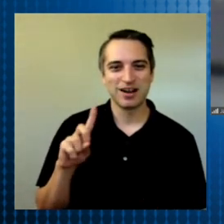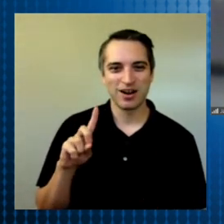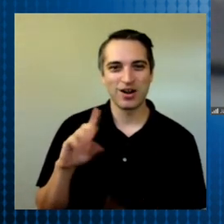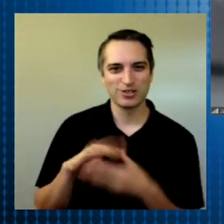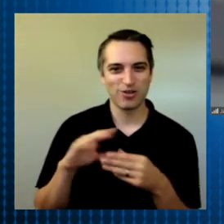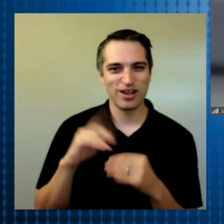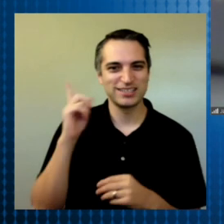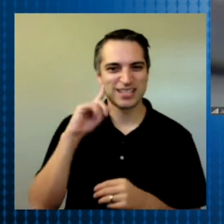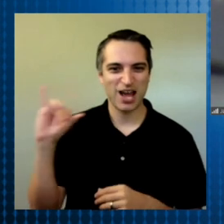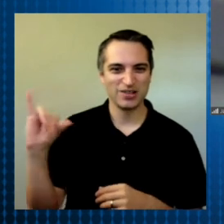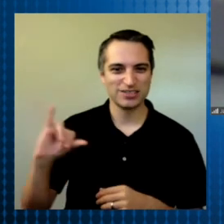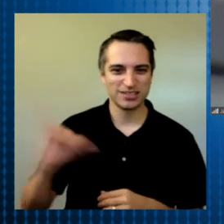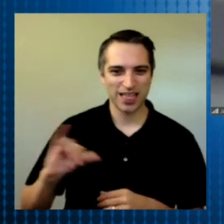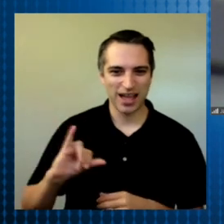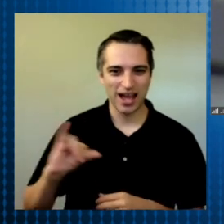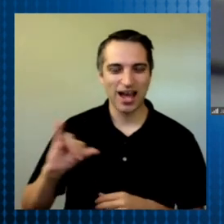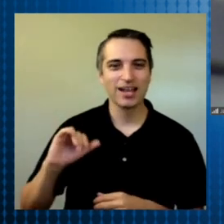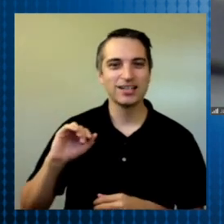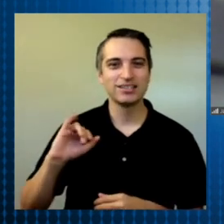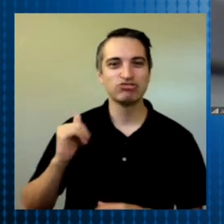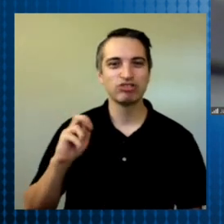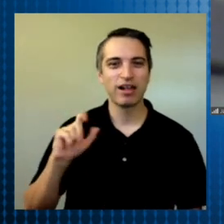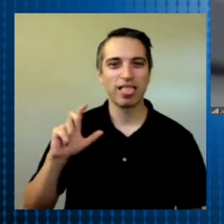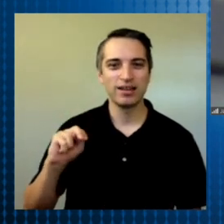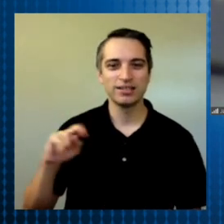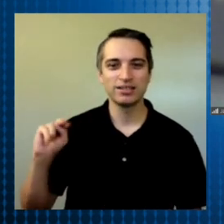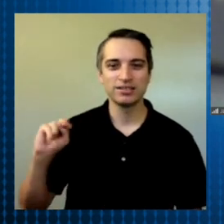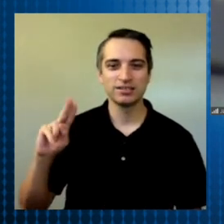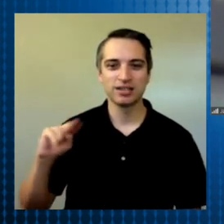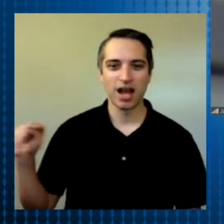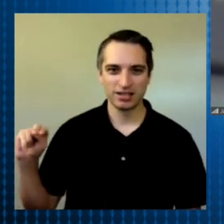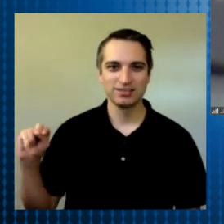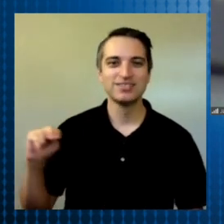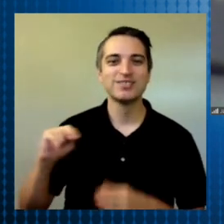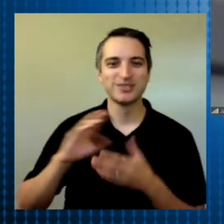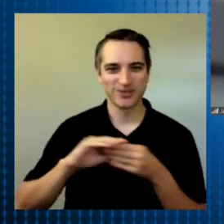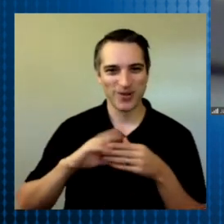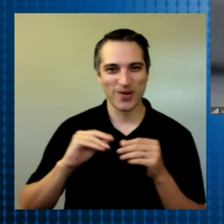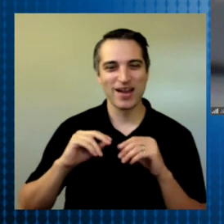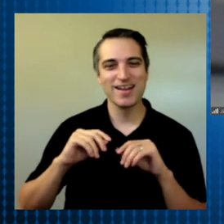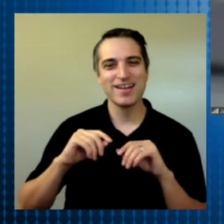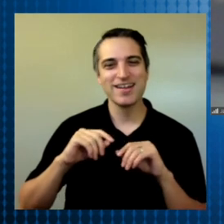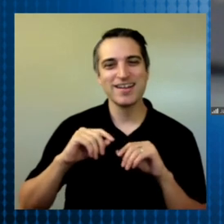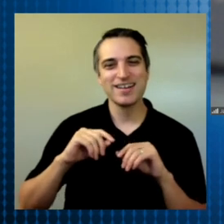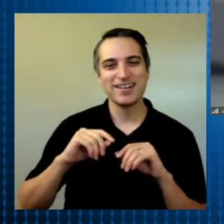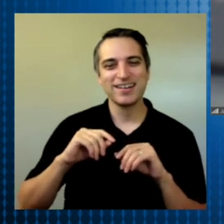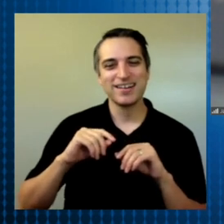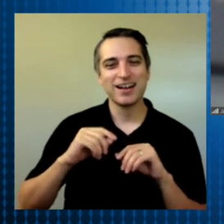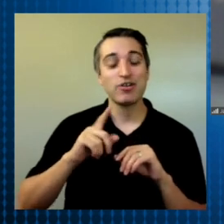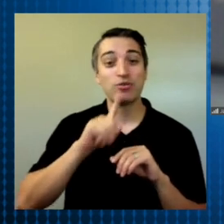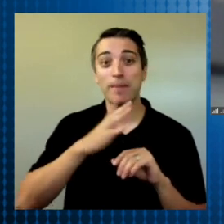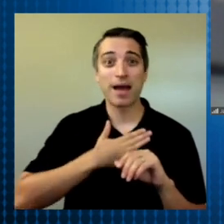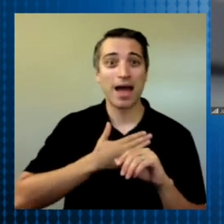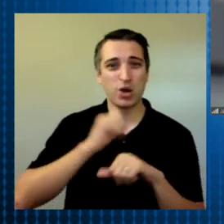I wasn't ultimately successful in high school. Mine was more due to my work ethic, which I kind of established at my community college, and that's how